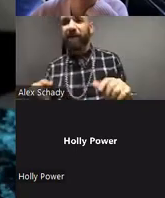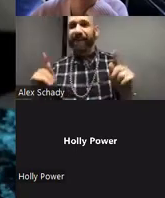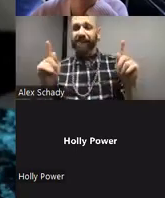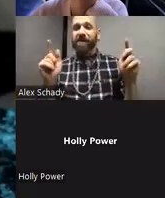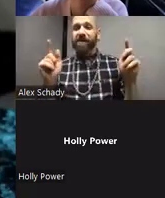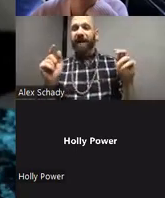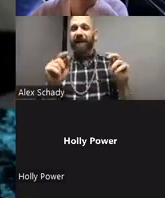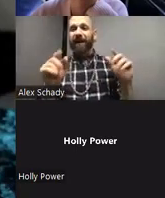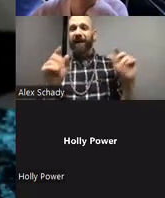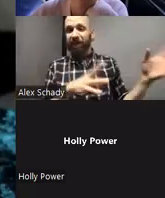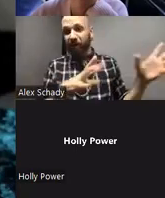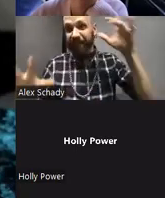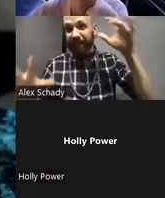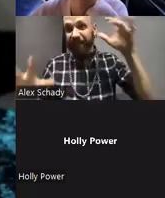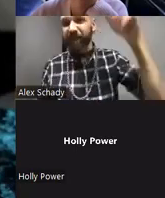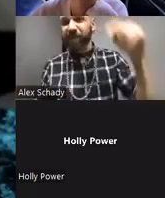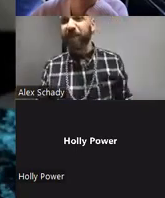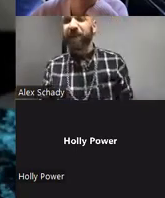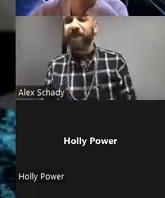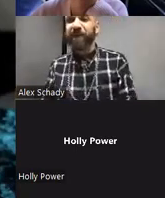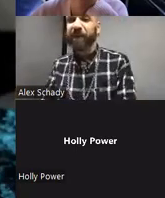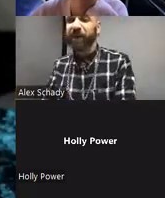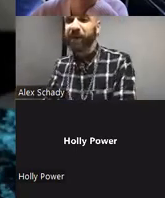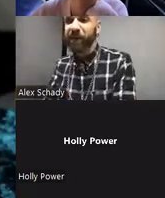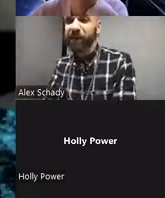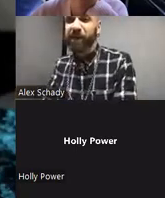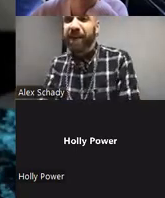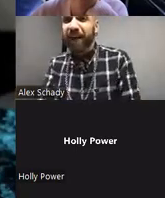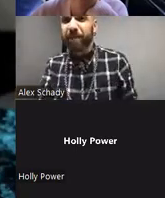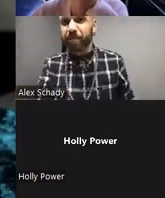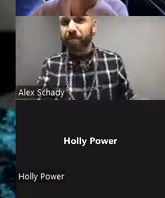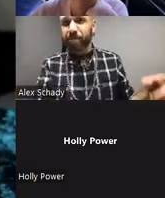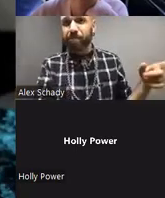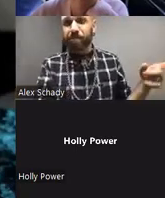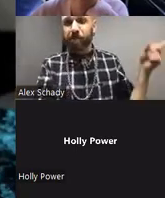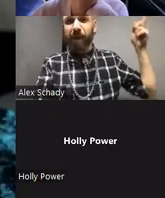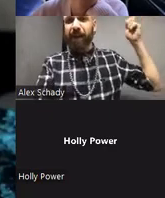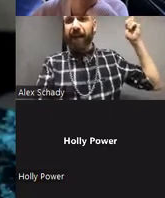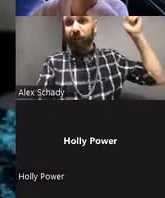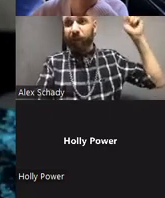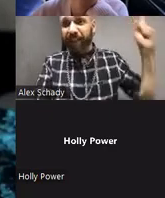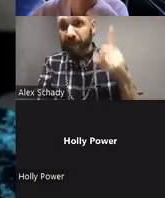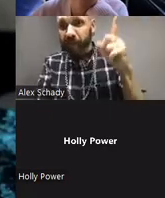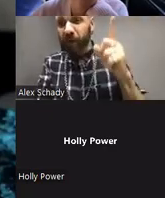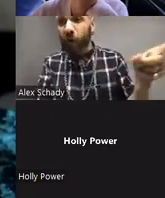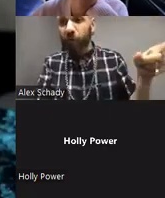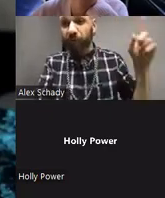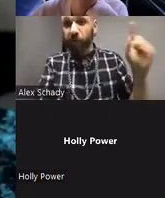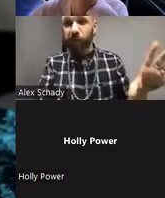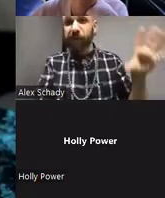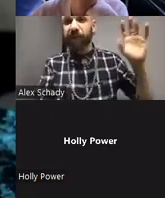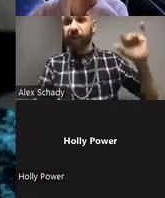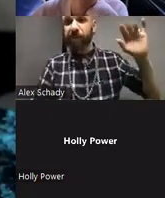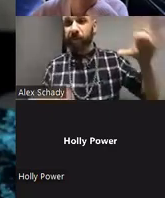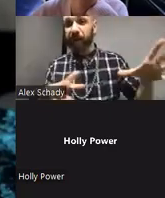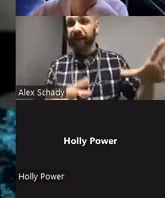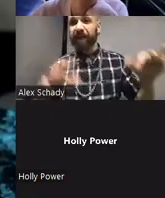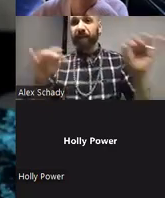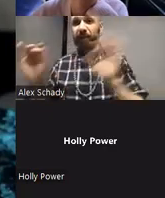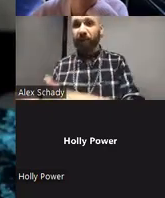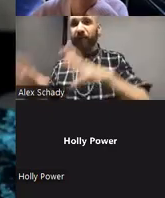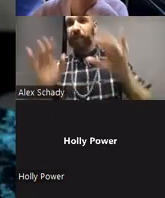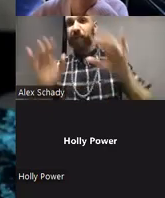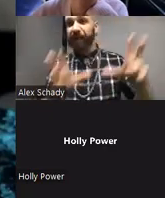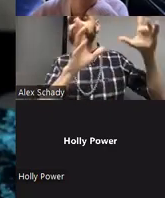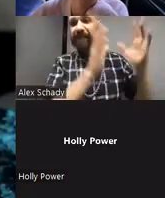digitally minded. And we're really excited about this coming up very, very soon. And we've got an exhibition of the work done by